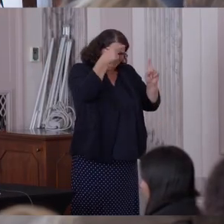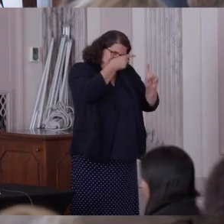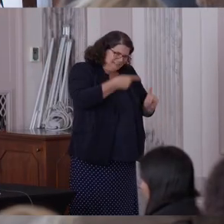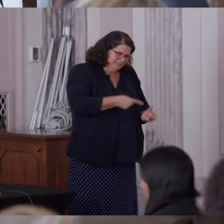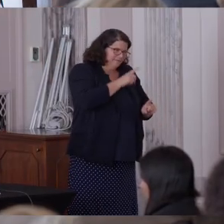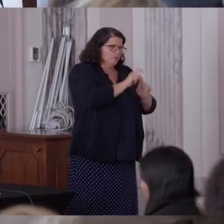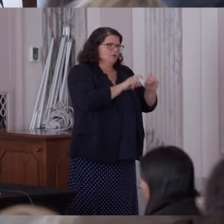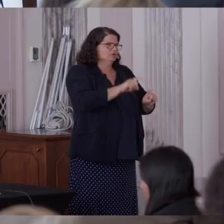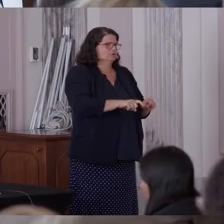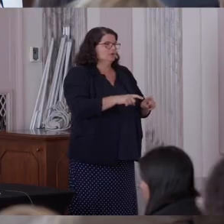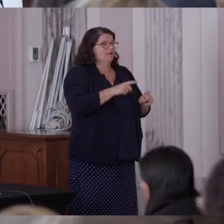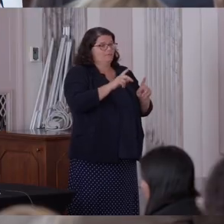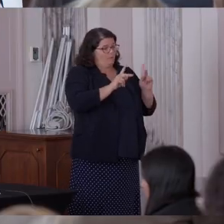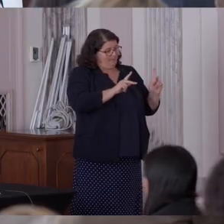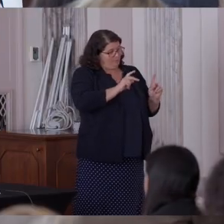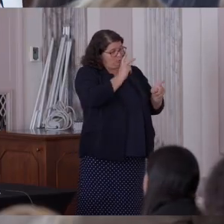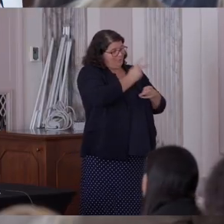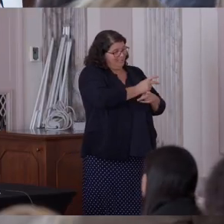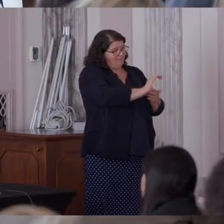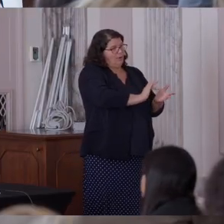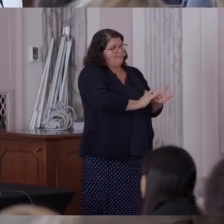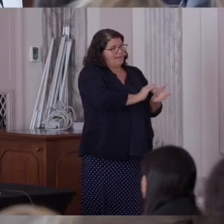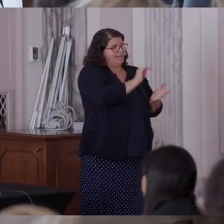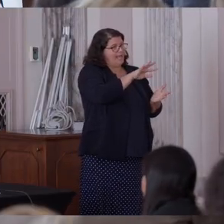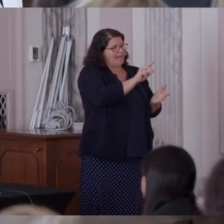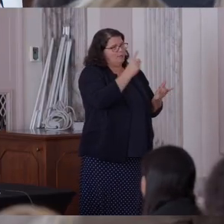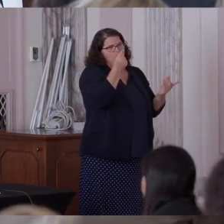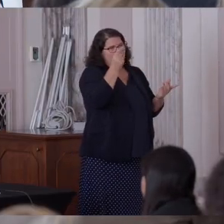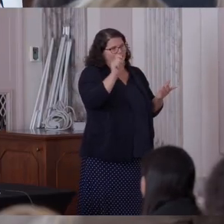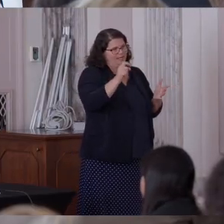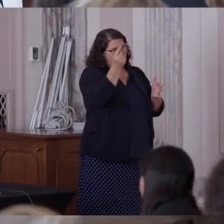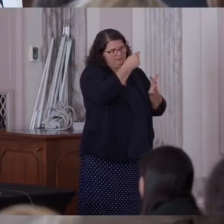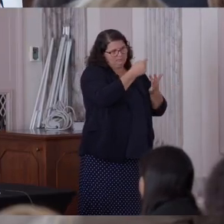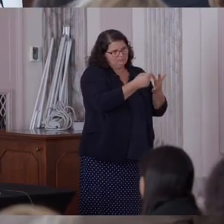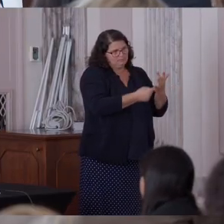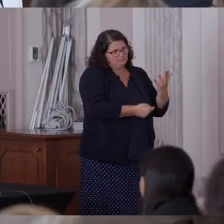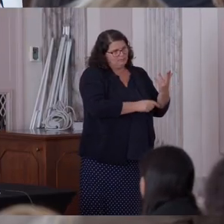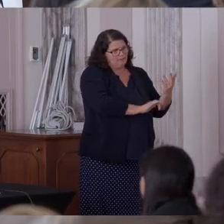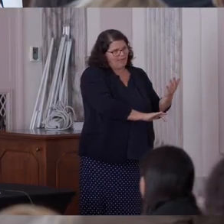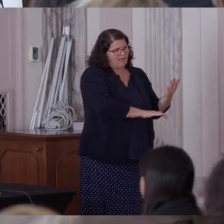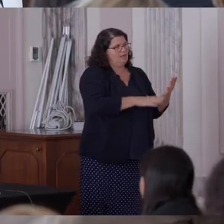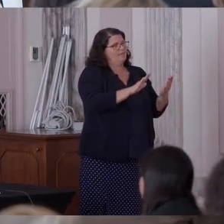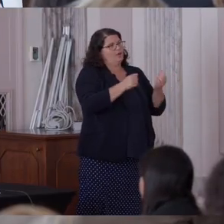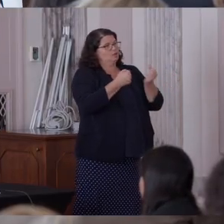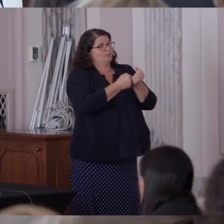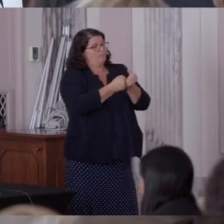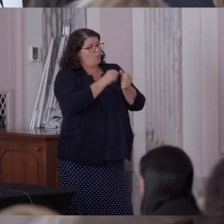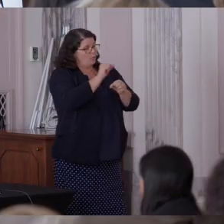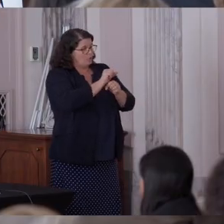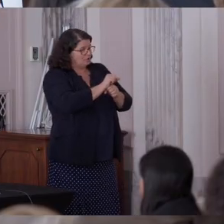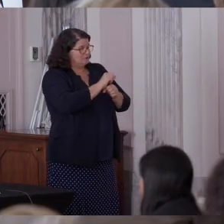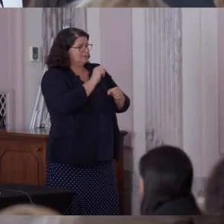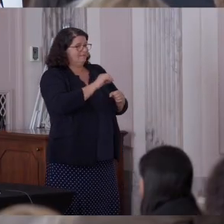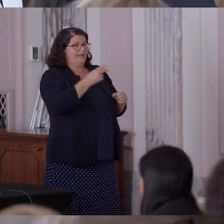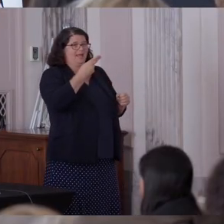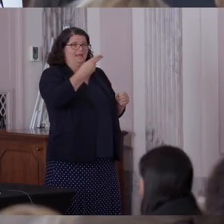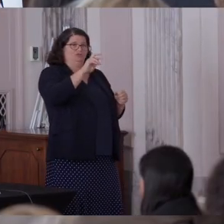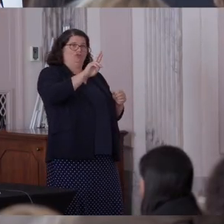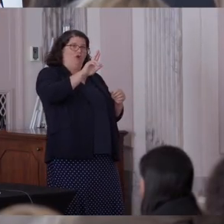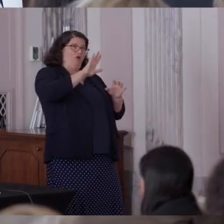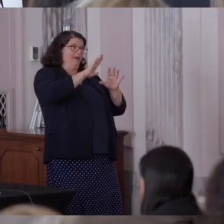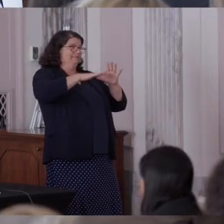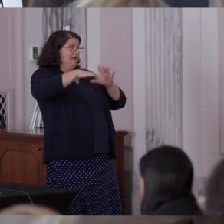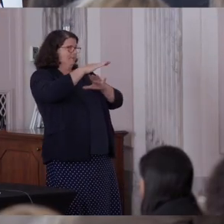able to keep their Medicaid on and their support workers in an HR1 environment. So a